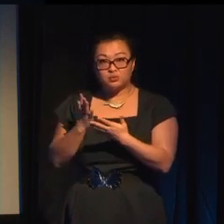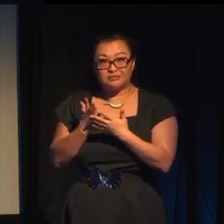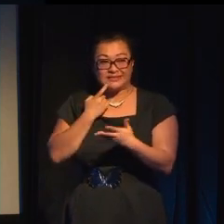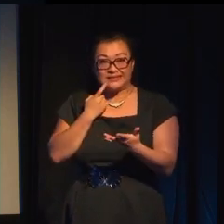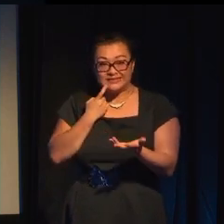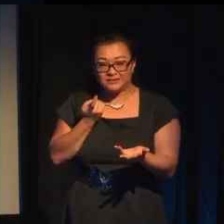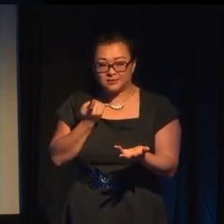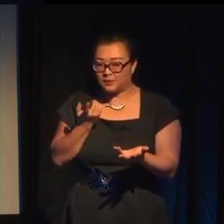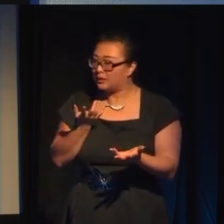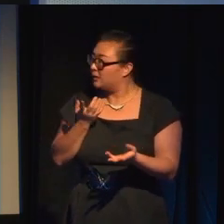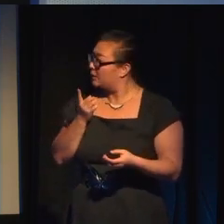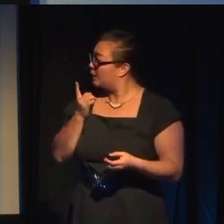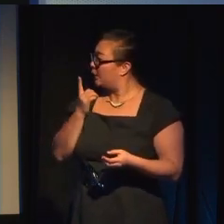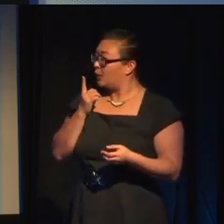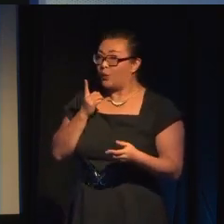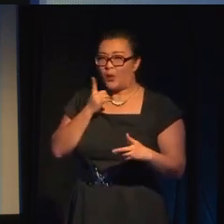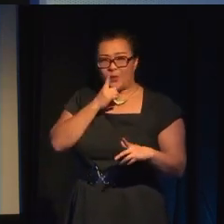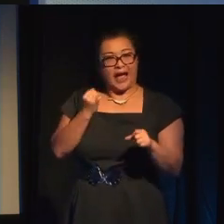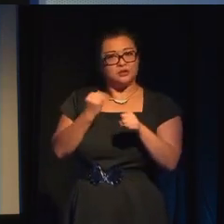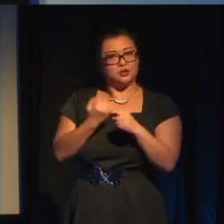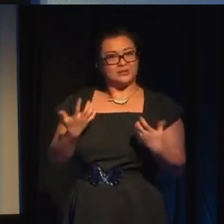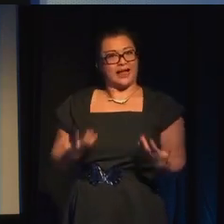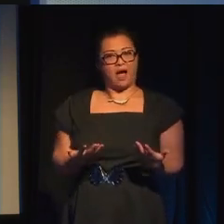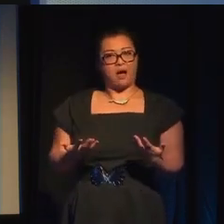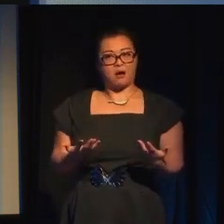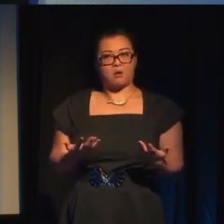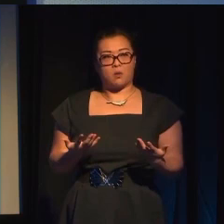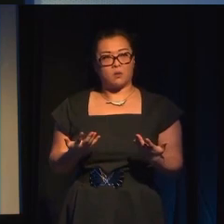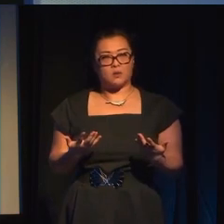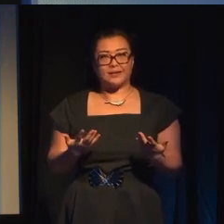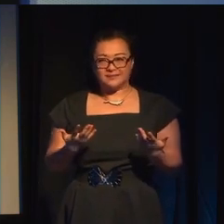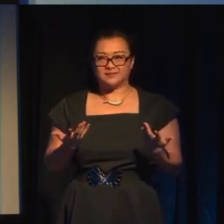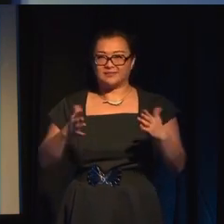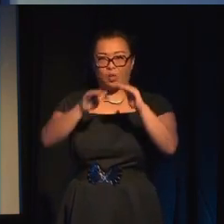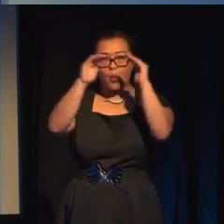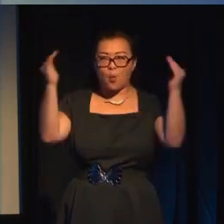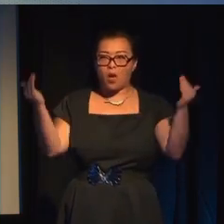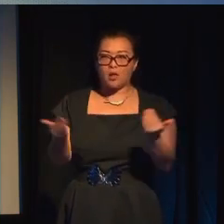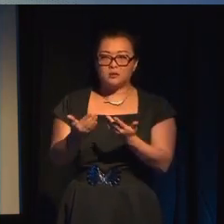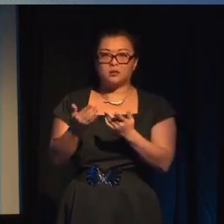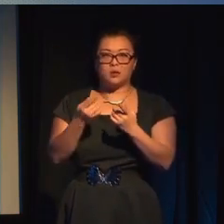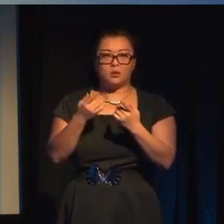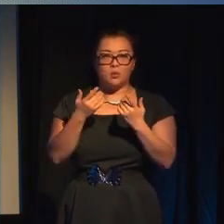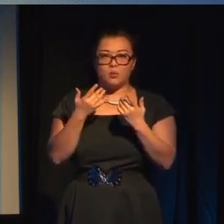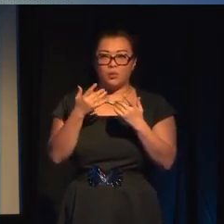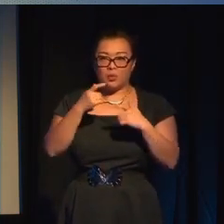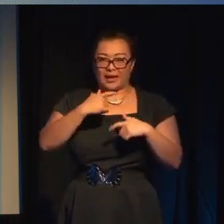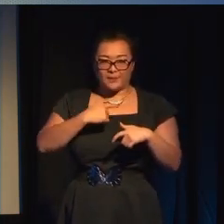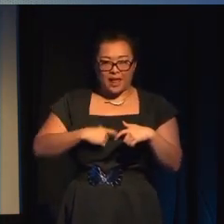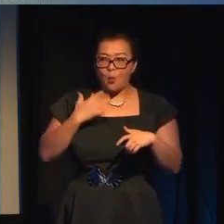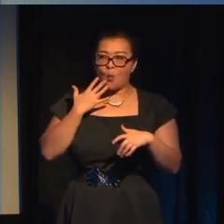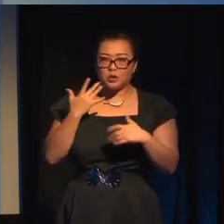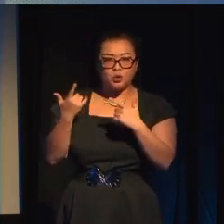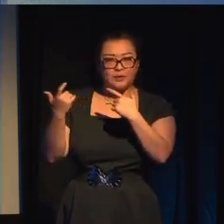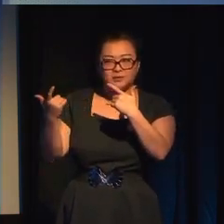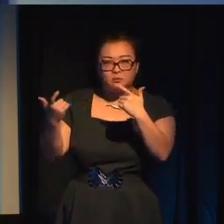do here is we can create a world where actually the more you explore, the more it becomes clear what the characters are, what motivates